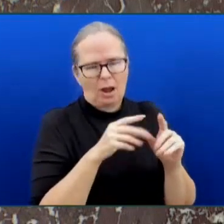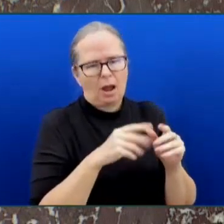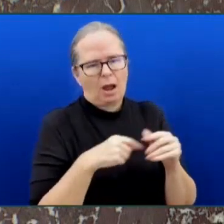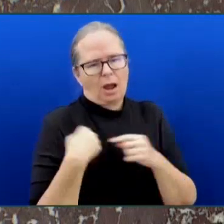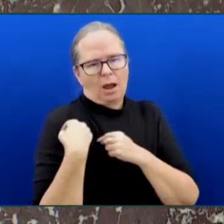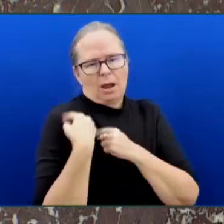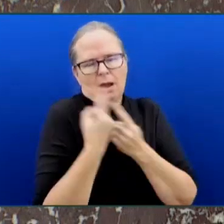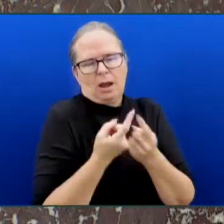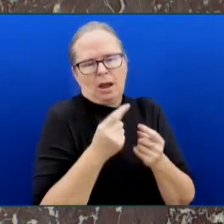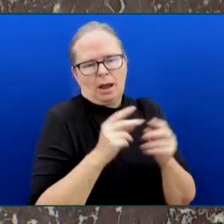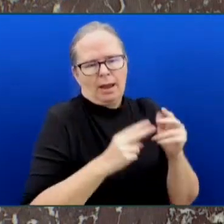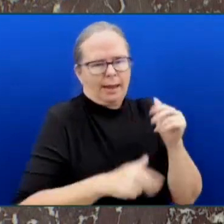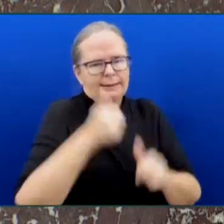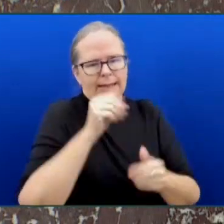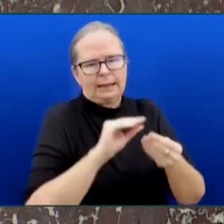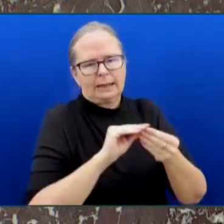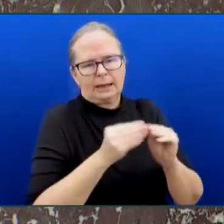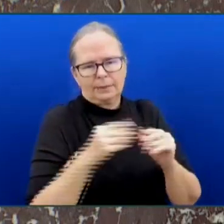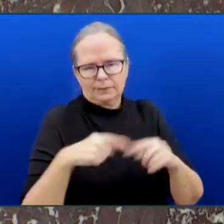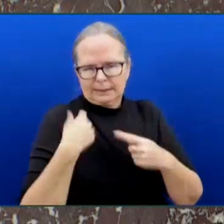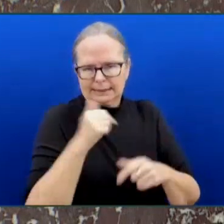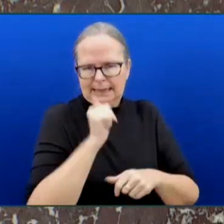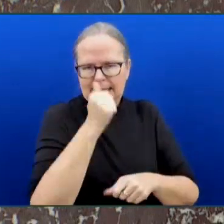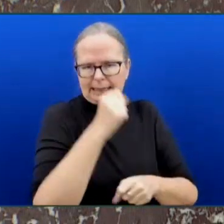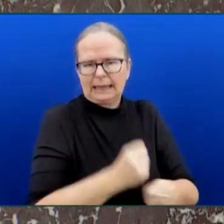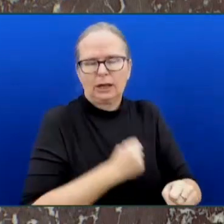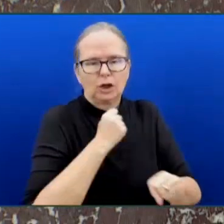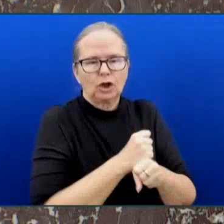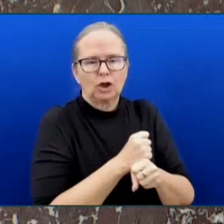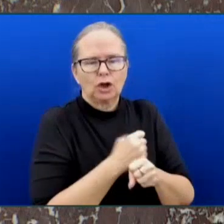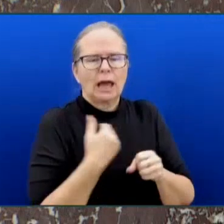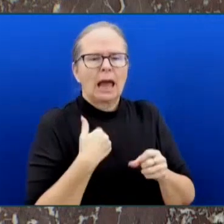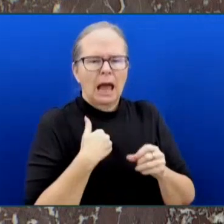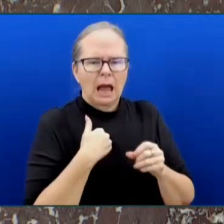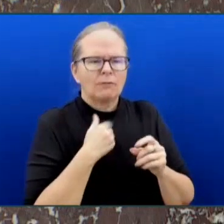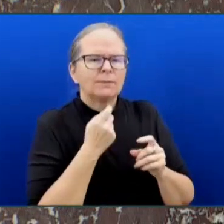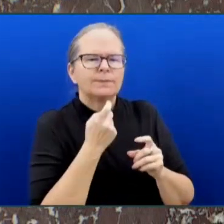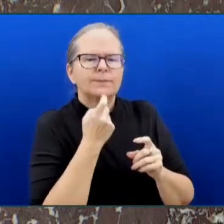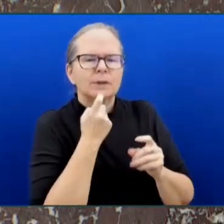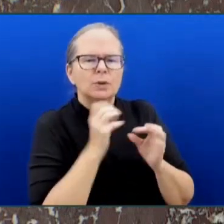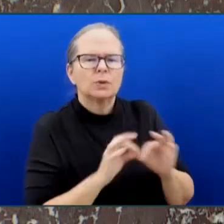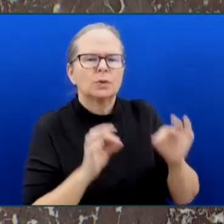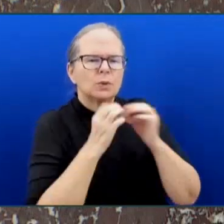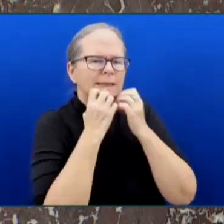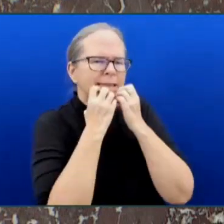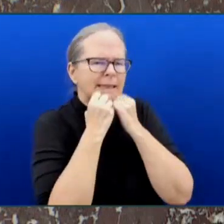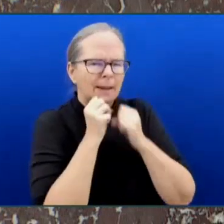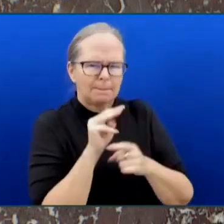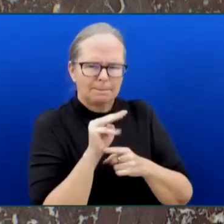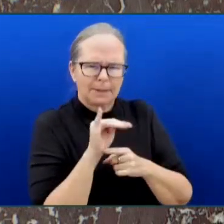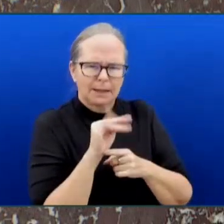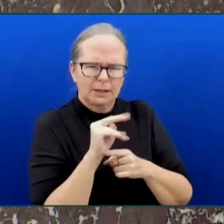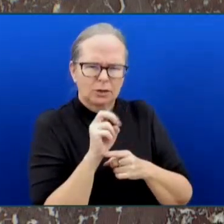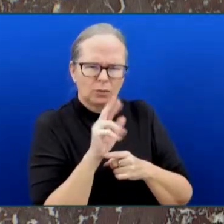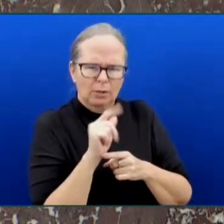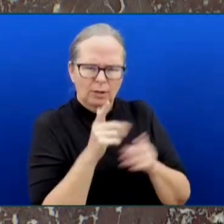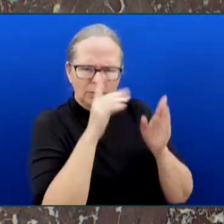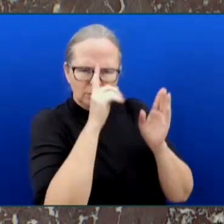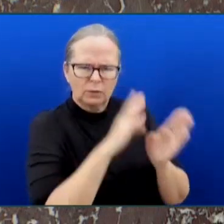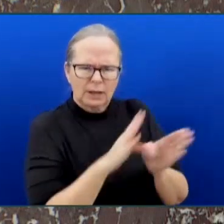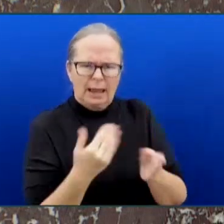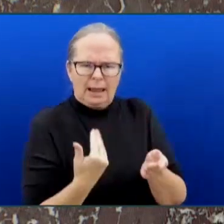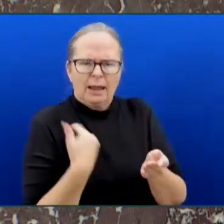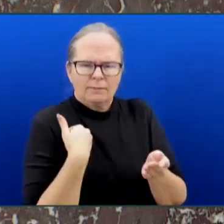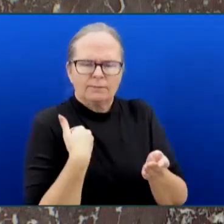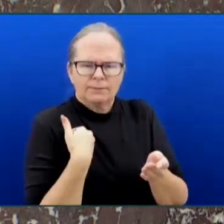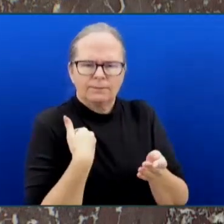Minister of Energy and Mines and I and some of our colleagues have visited and had very exciting